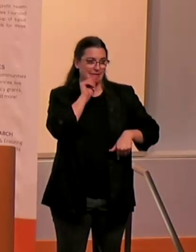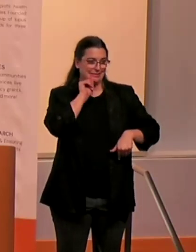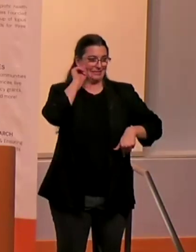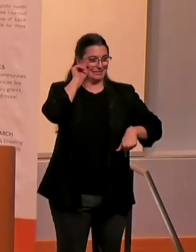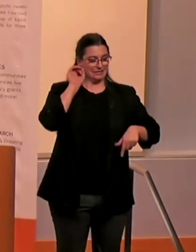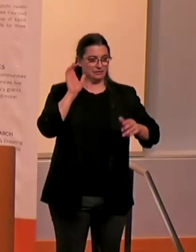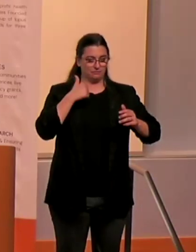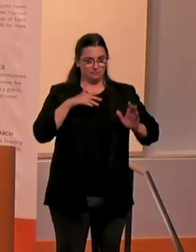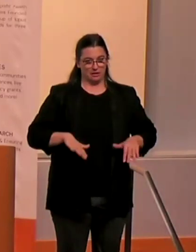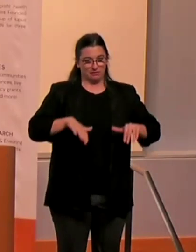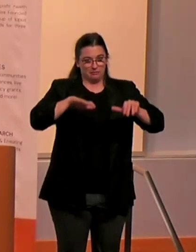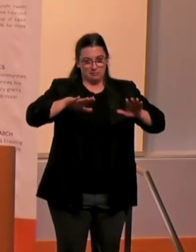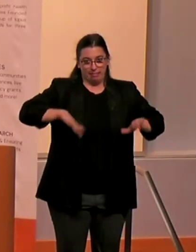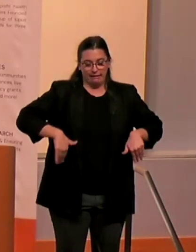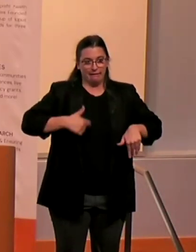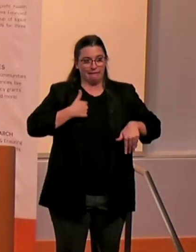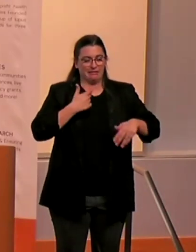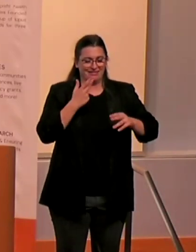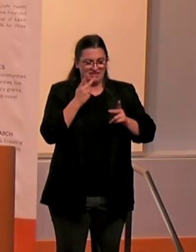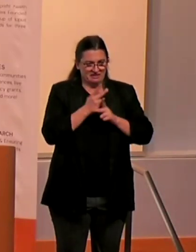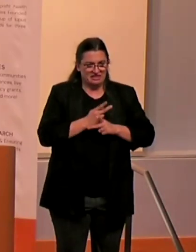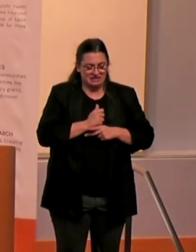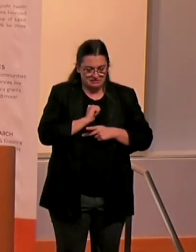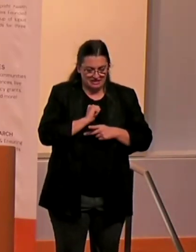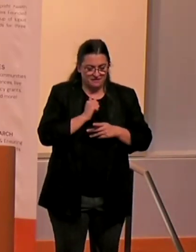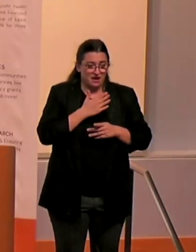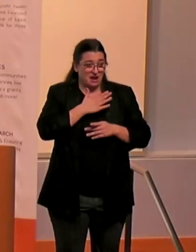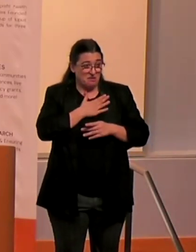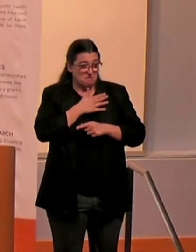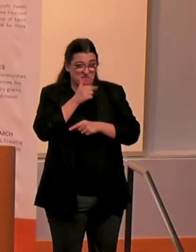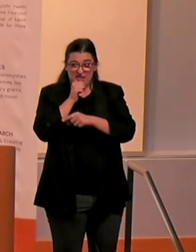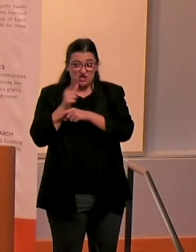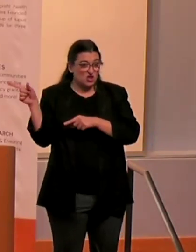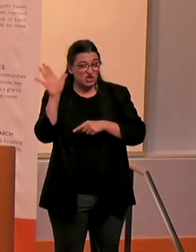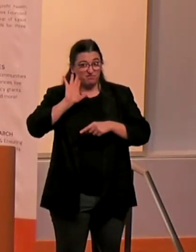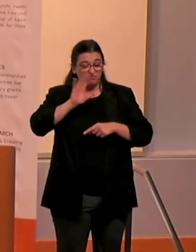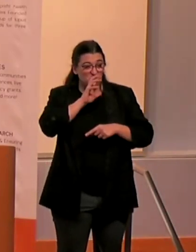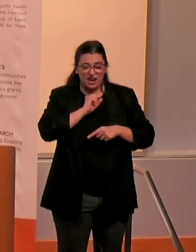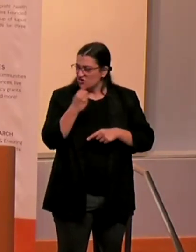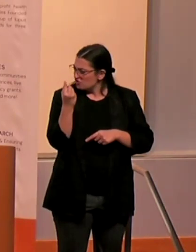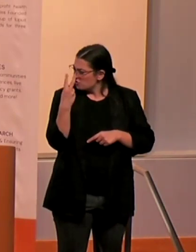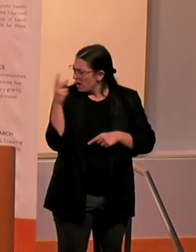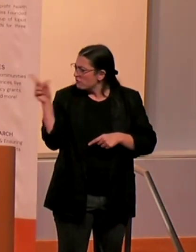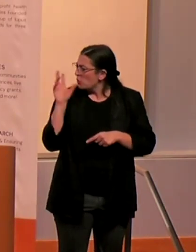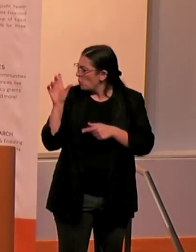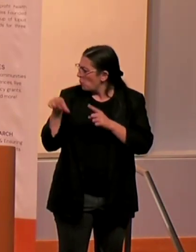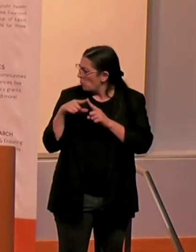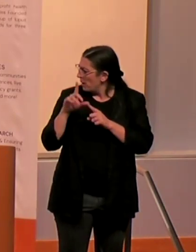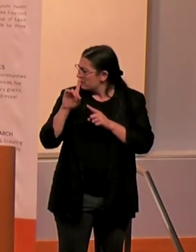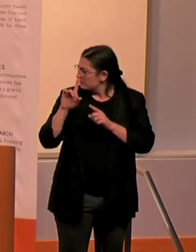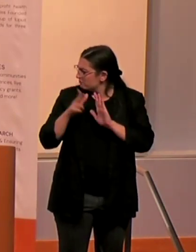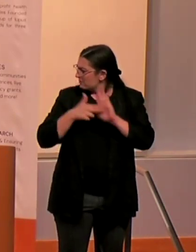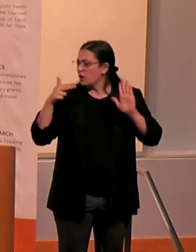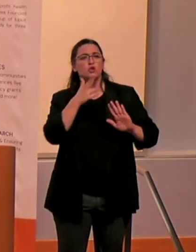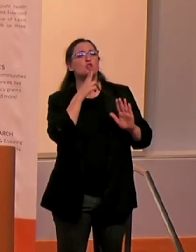trying to figure myself out. My sister was like a young 12-year-old or something, right? You're like 13. So